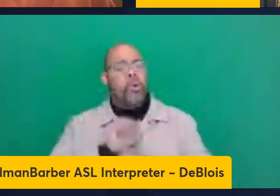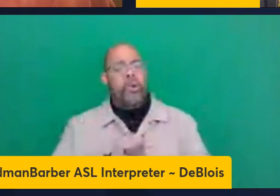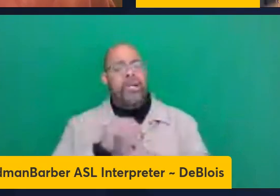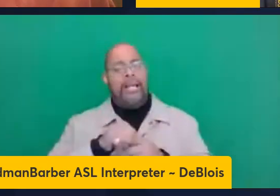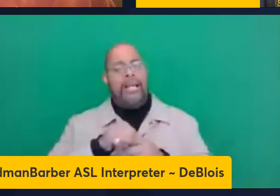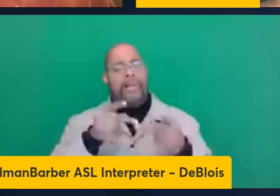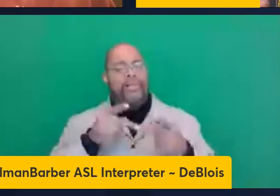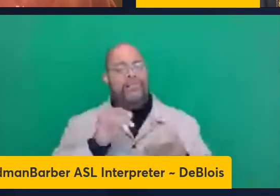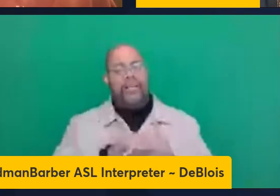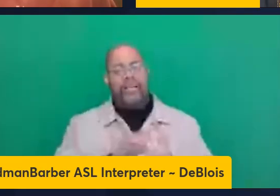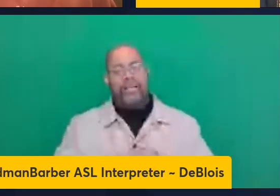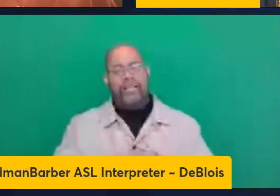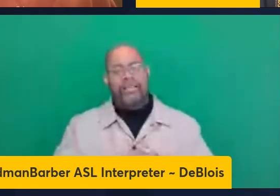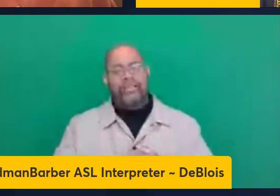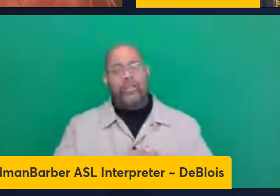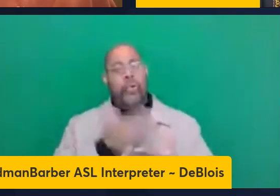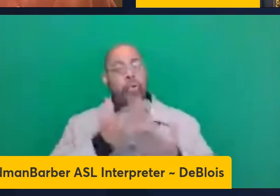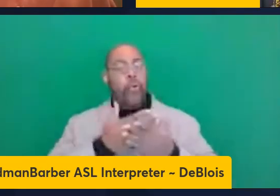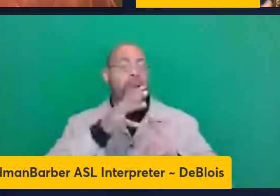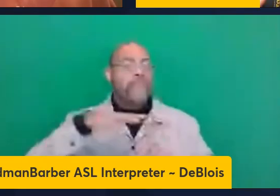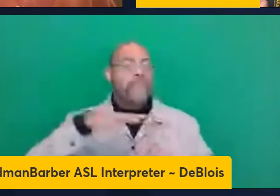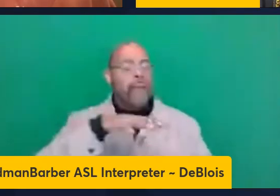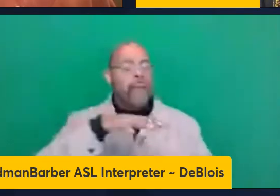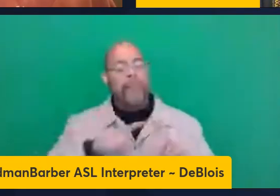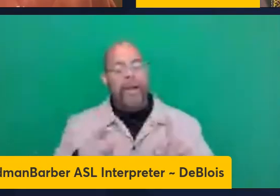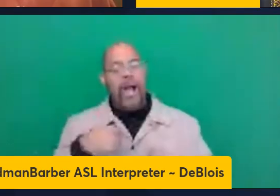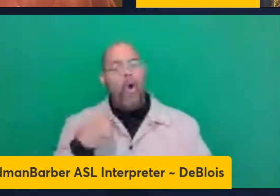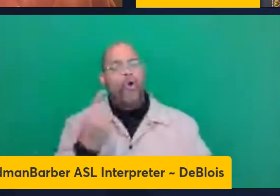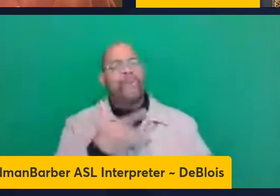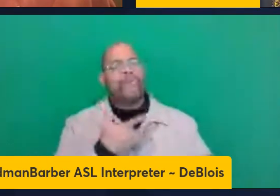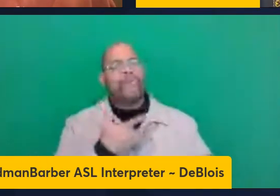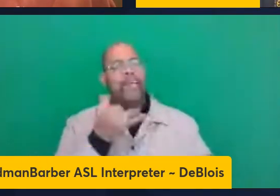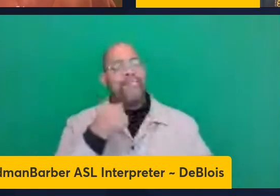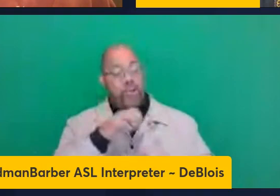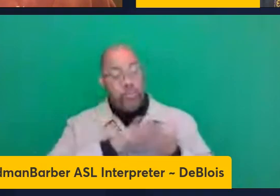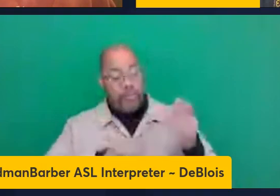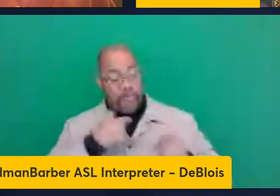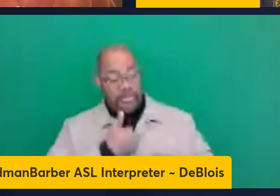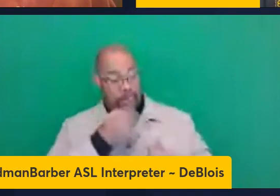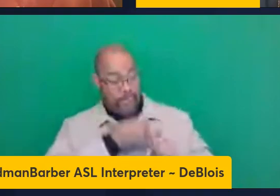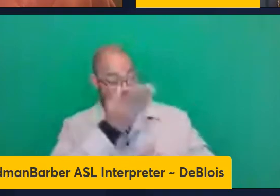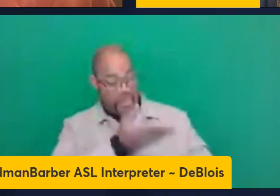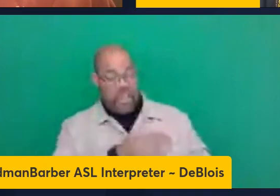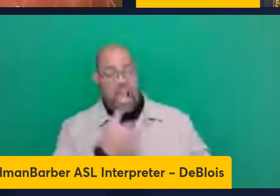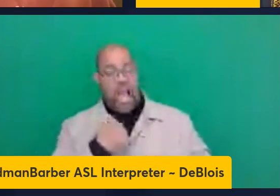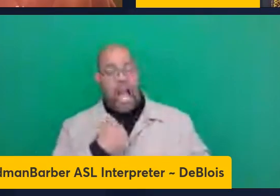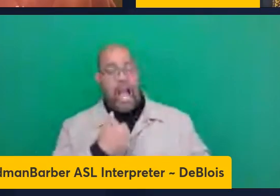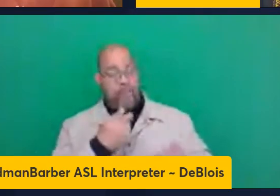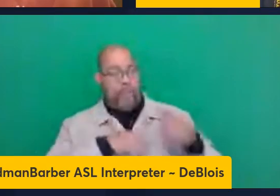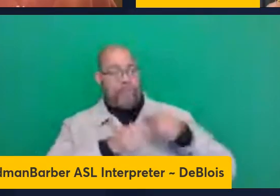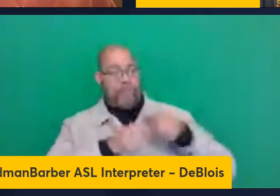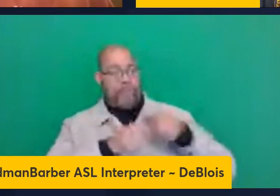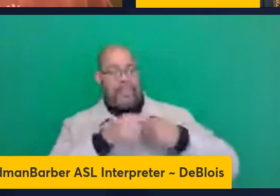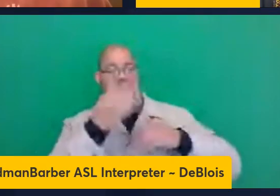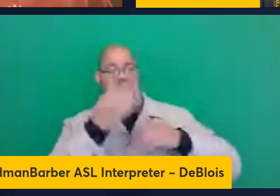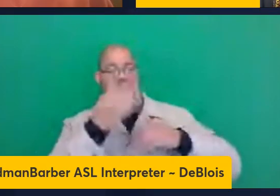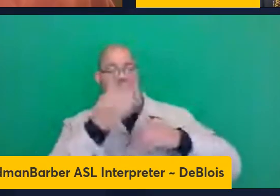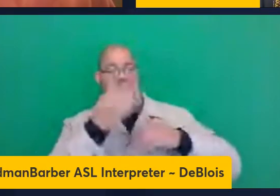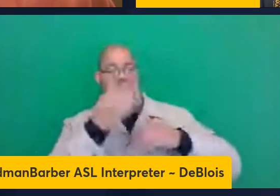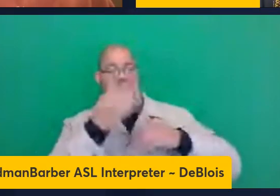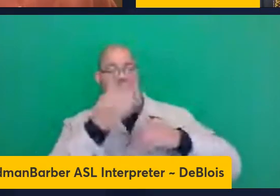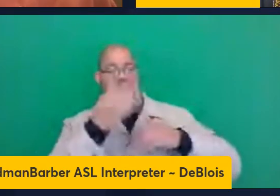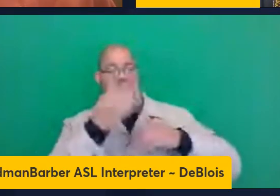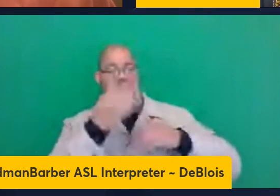place where it was a good environment. But I always felt that if I removed myself from there, I would be replaced the next day and nothing would change really.